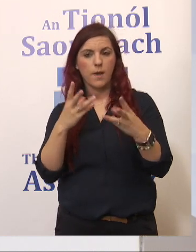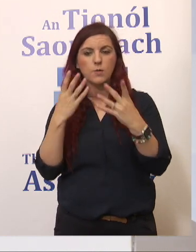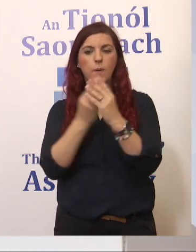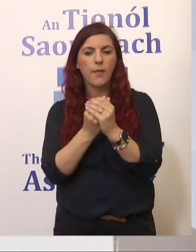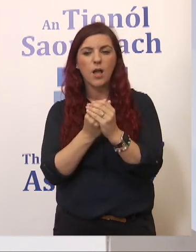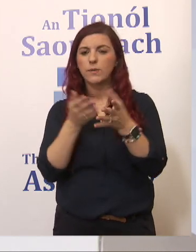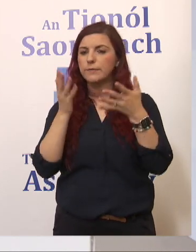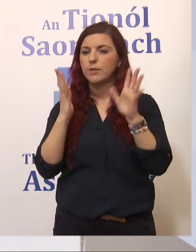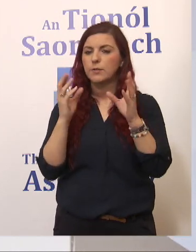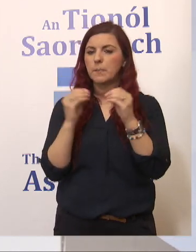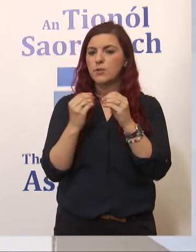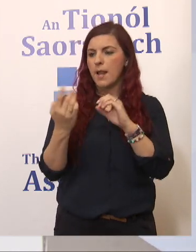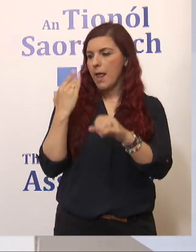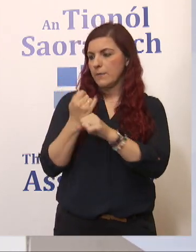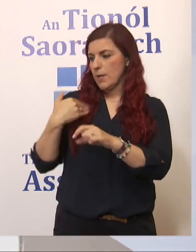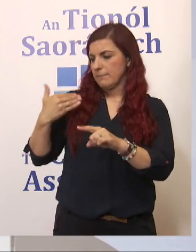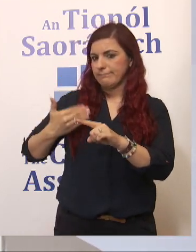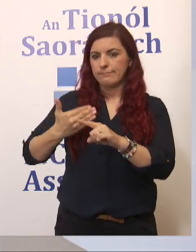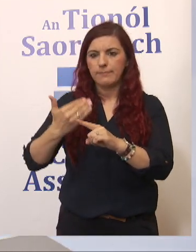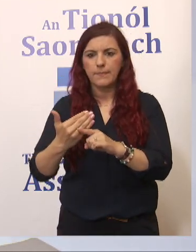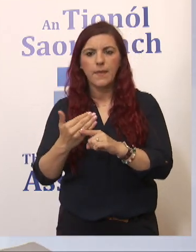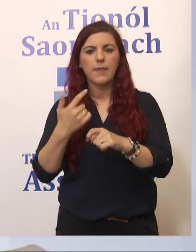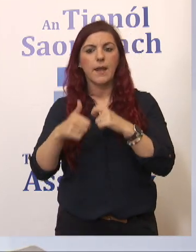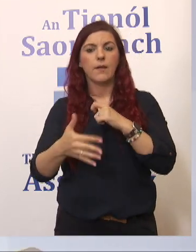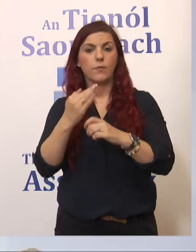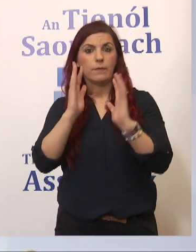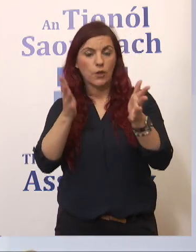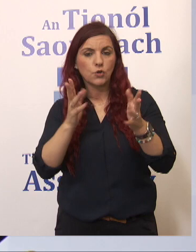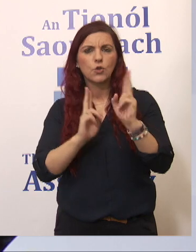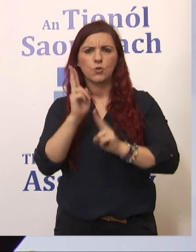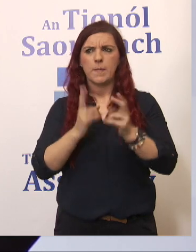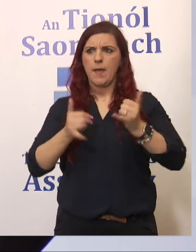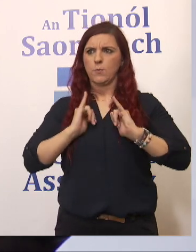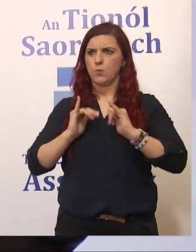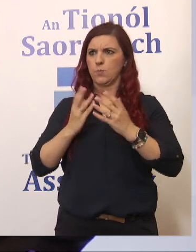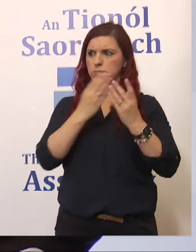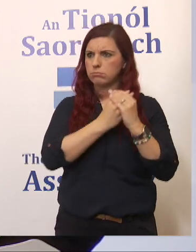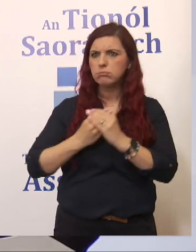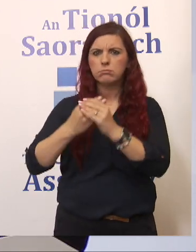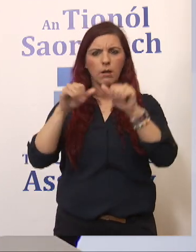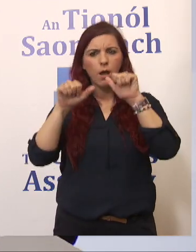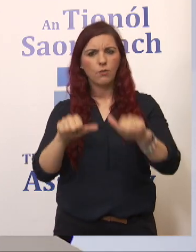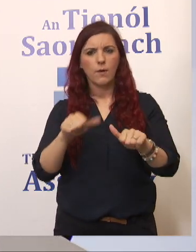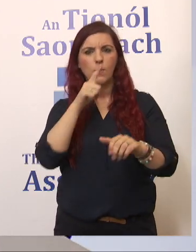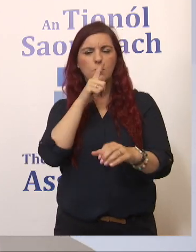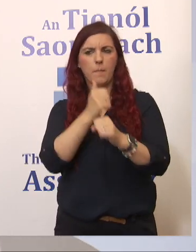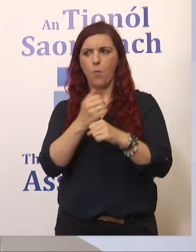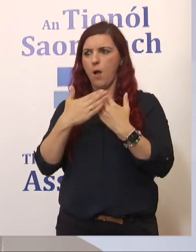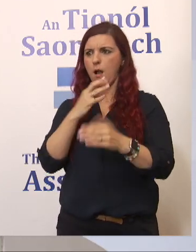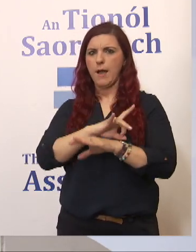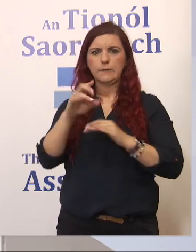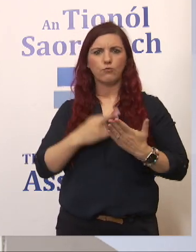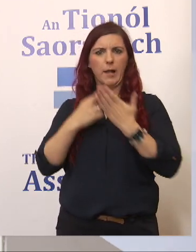last number of sessions, we should be in a position to build a consensus around the recommendations